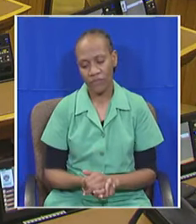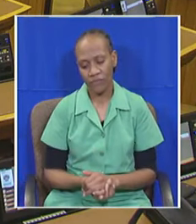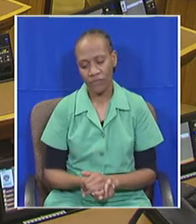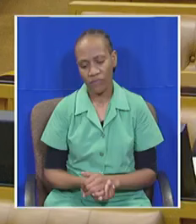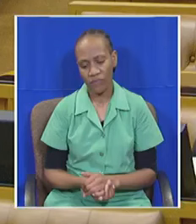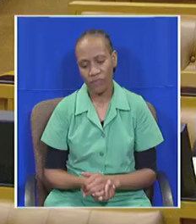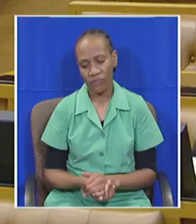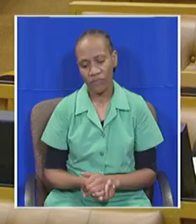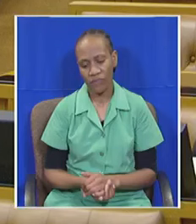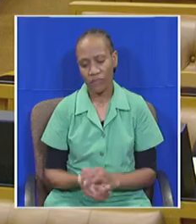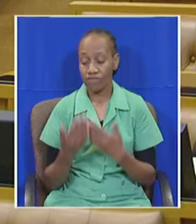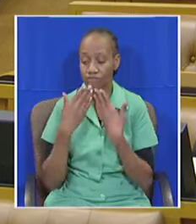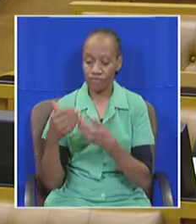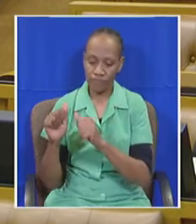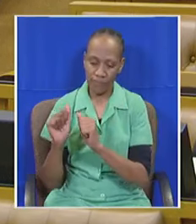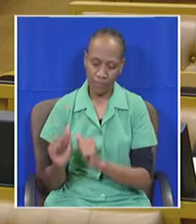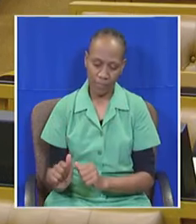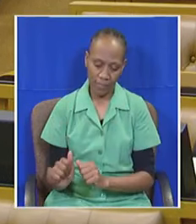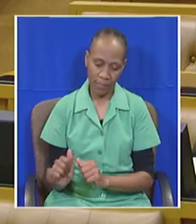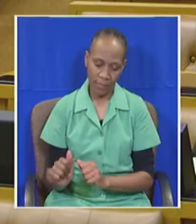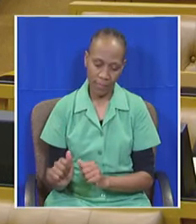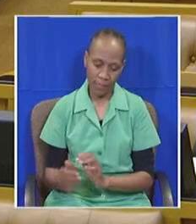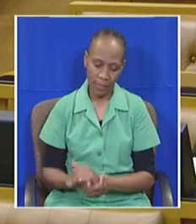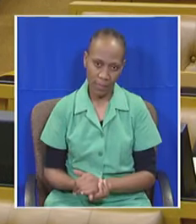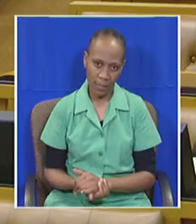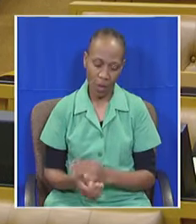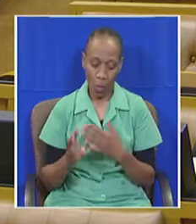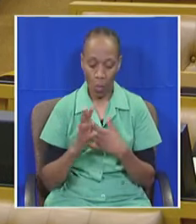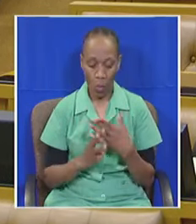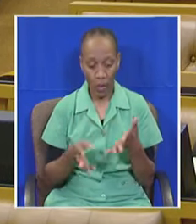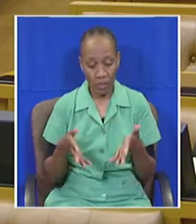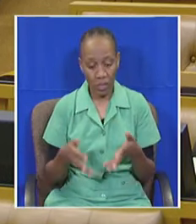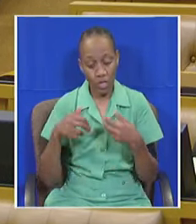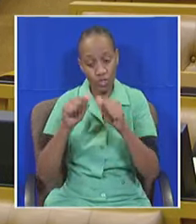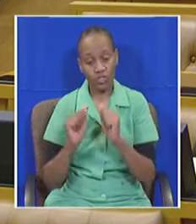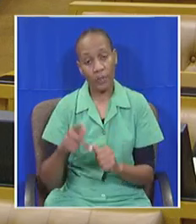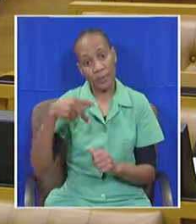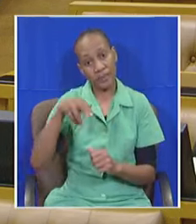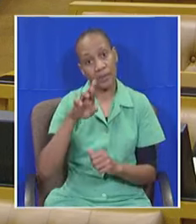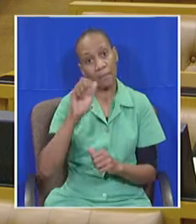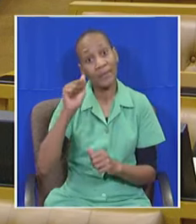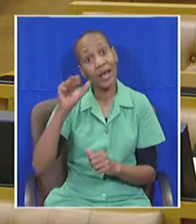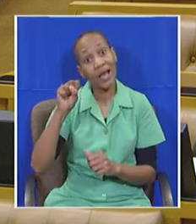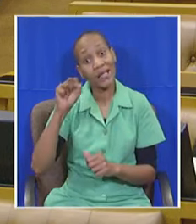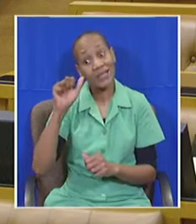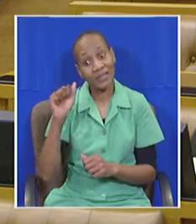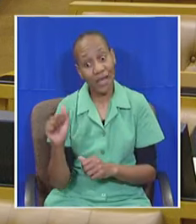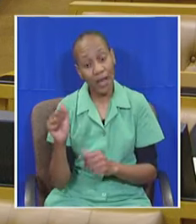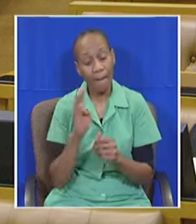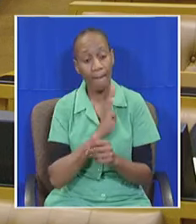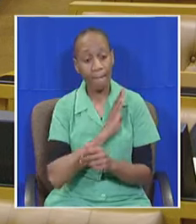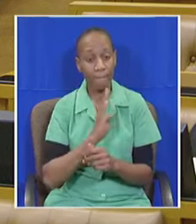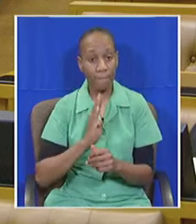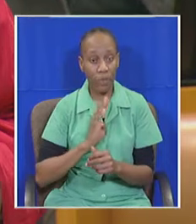Thank you very much, House Chair. This week, the chairperson of PRASA Board, Mr. Popo Molefe,